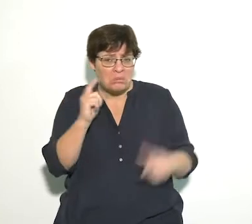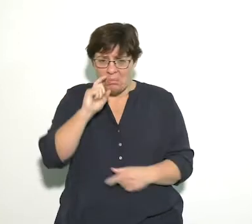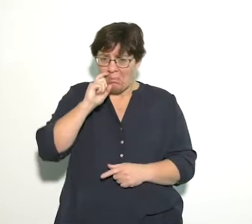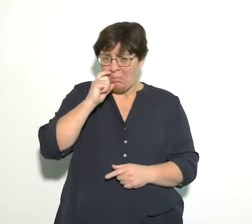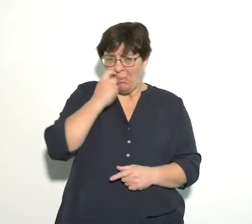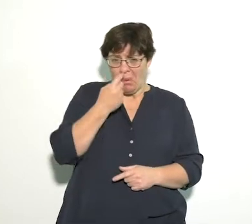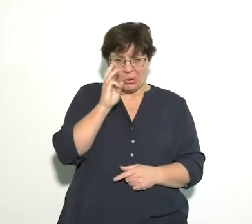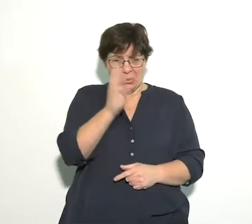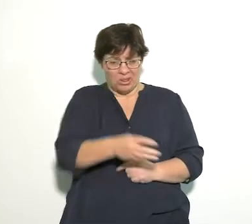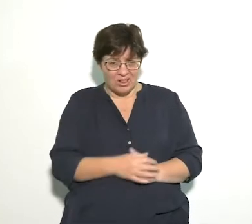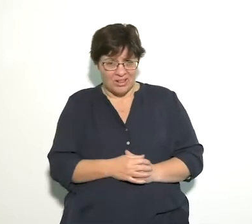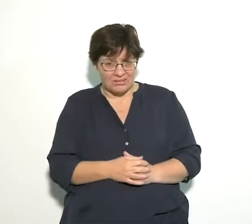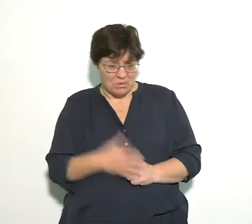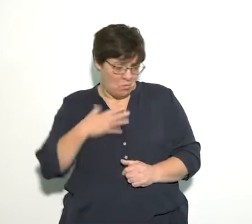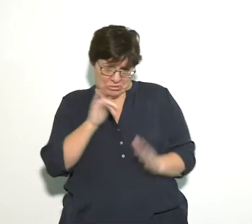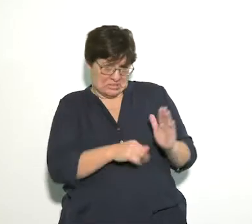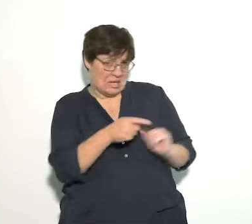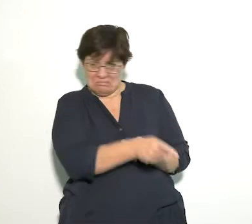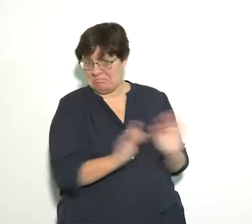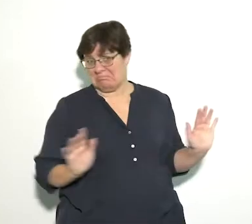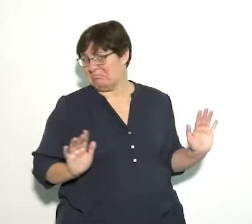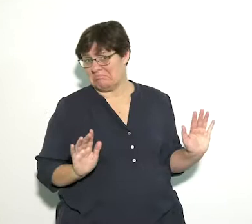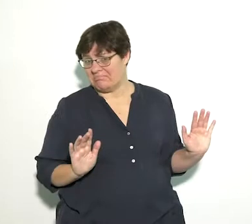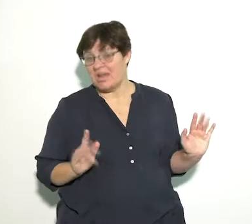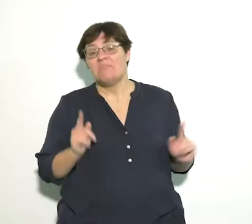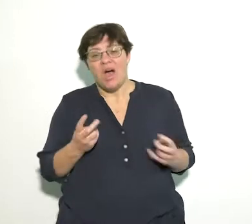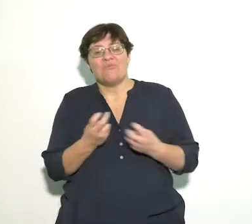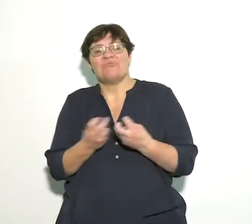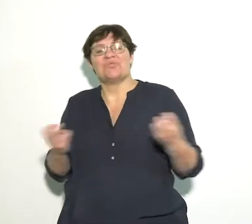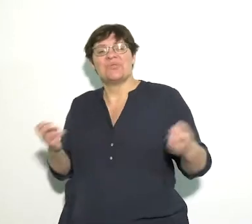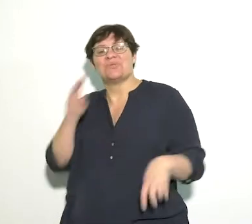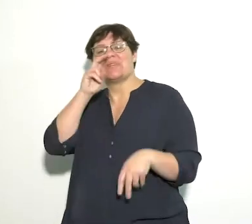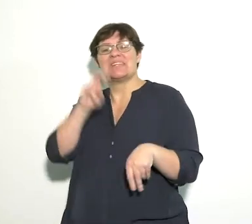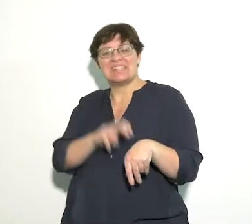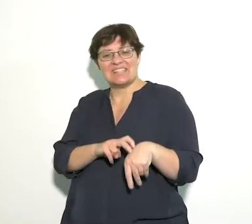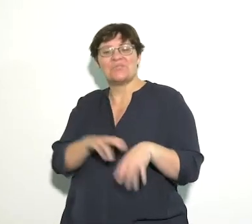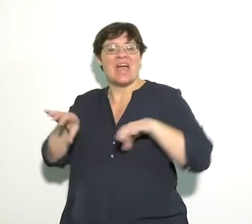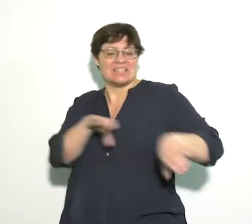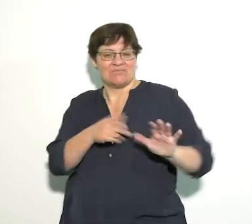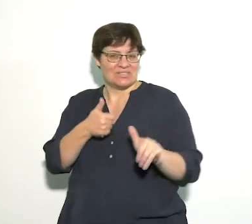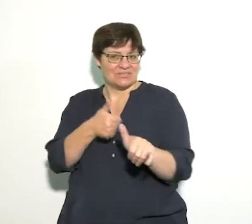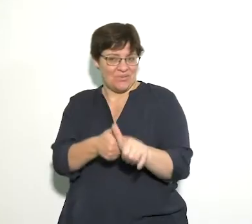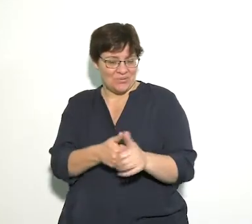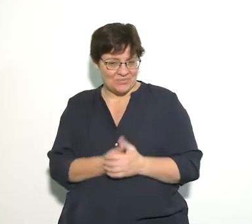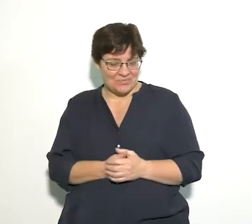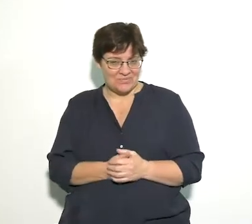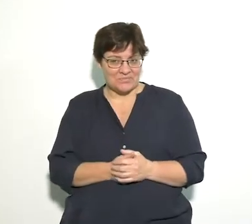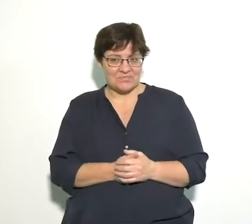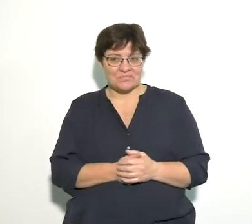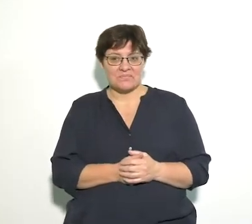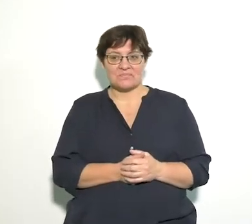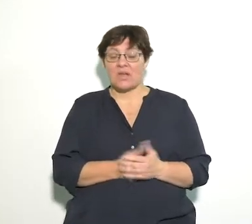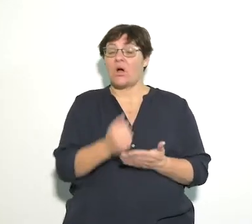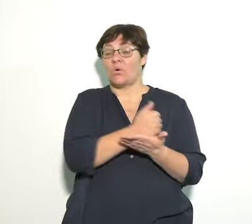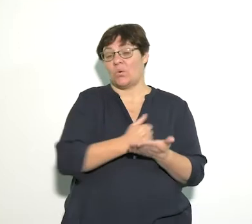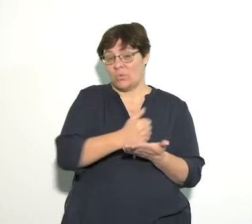would be so boring. I wouldn't want to live there. So these are the resources you'll need to complete the following activity. Some